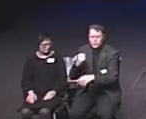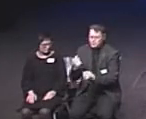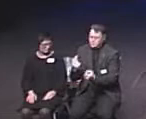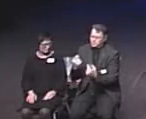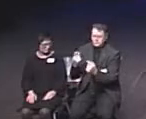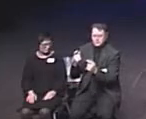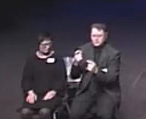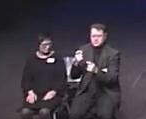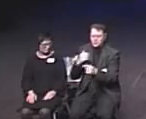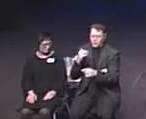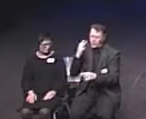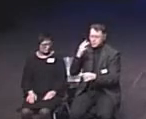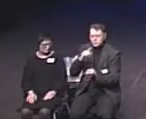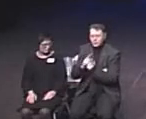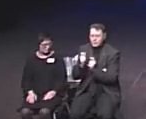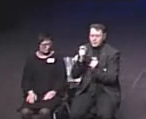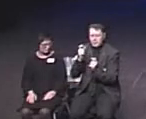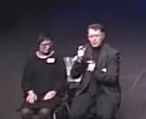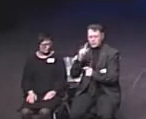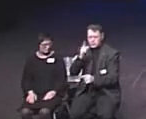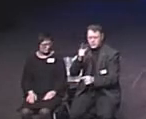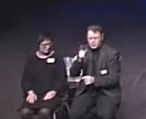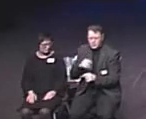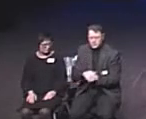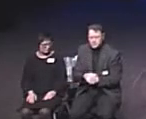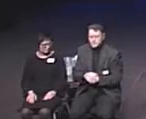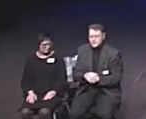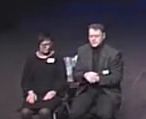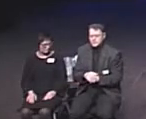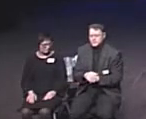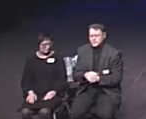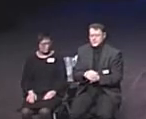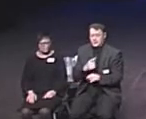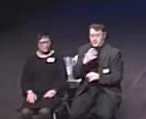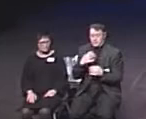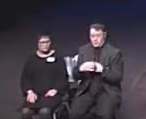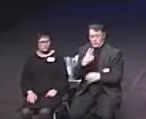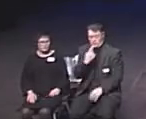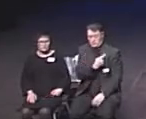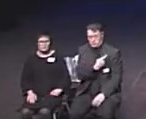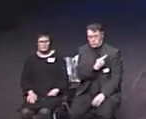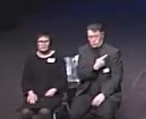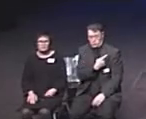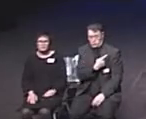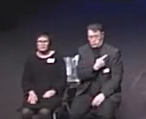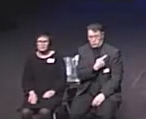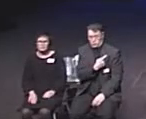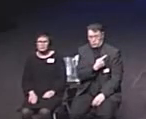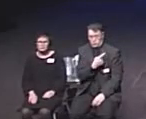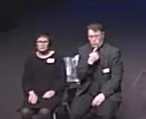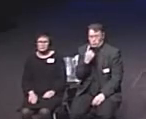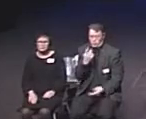stimulates your thinking. And if you look at this picture, you can see one of the installations